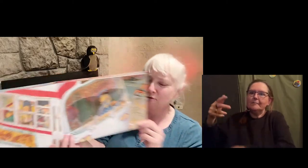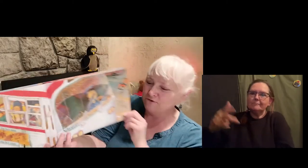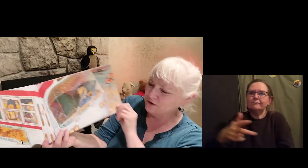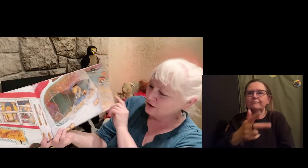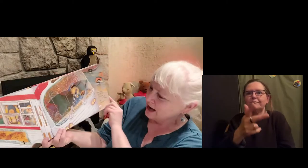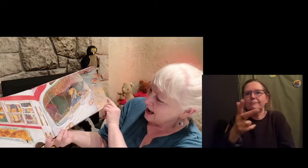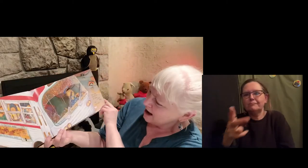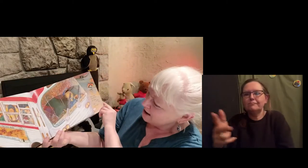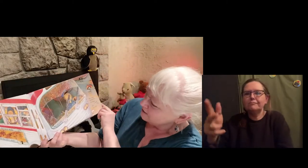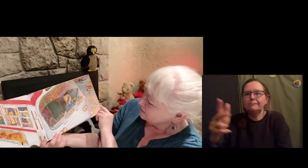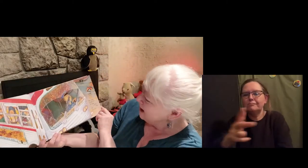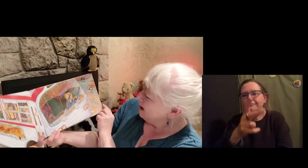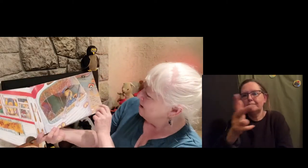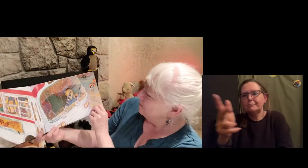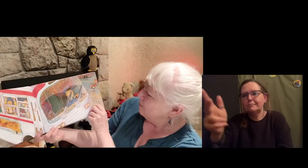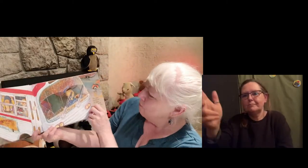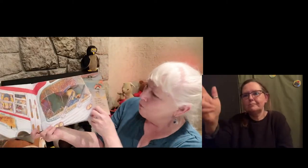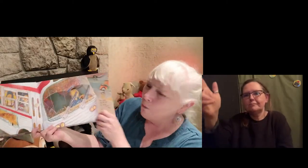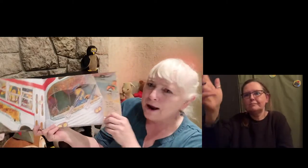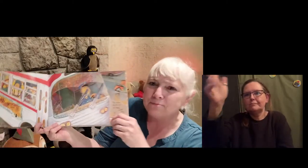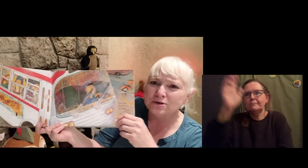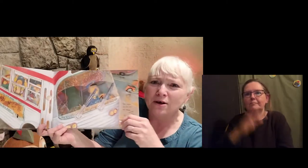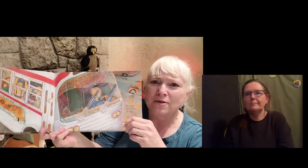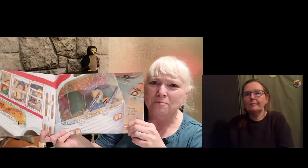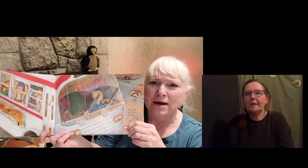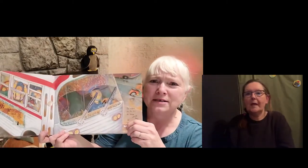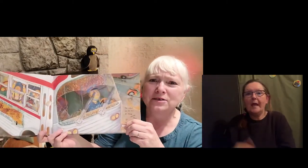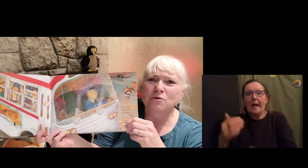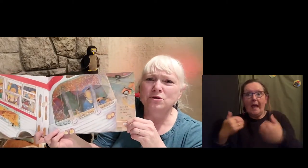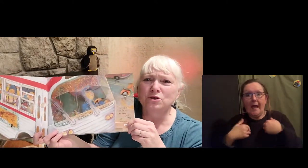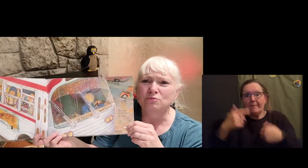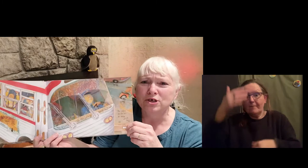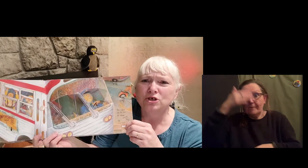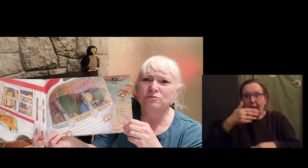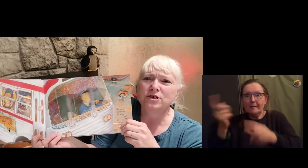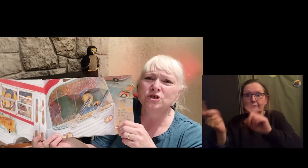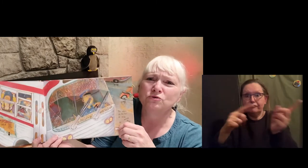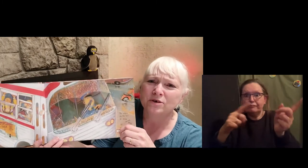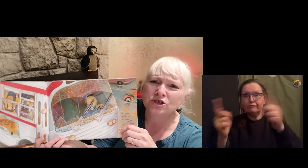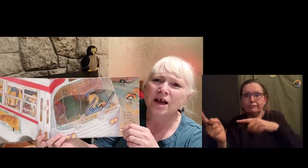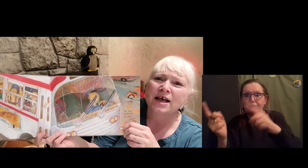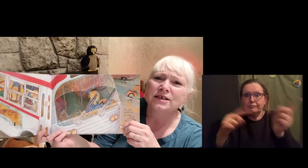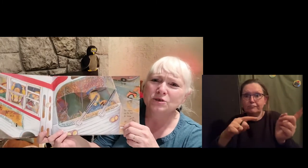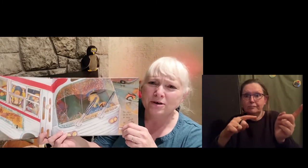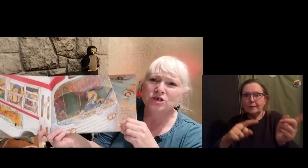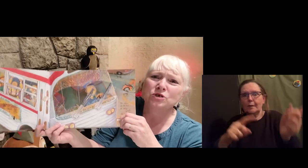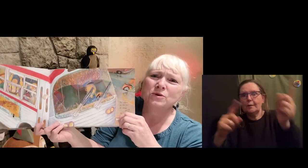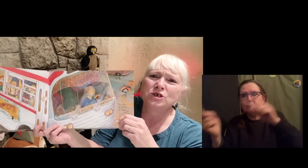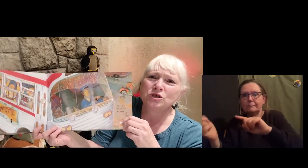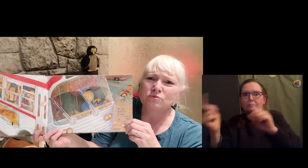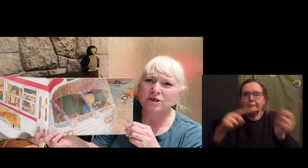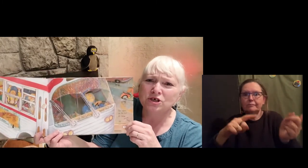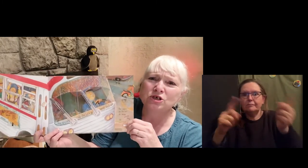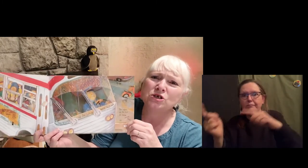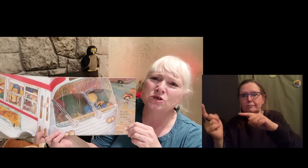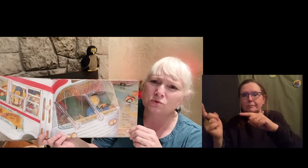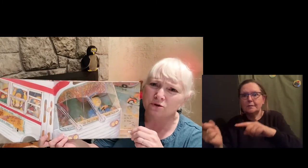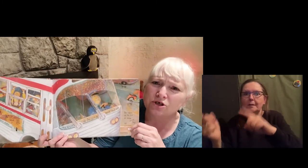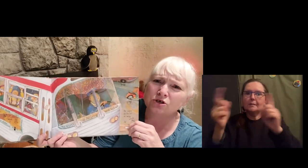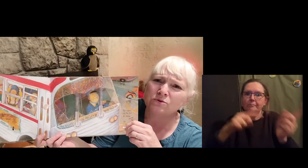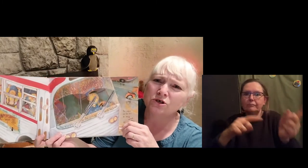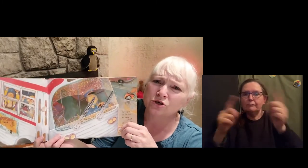all over town. The wipers on the bus go swish, swish, swish, swish, swish,